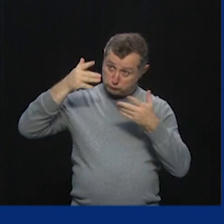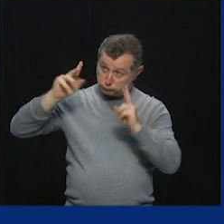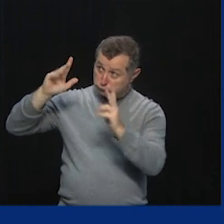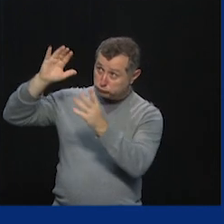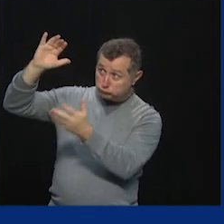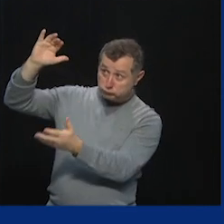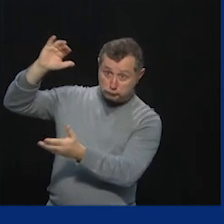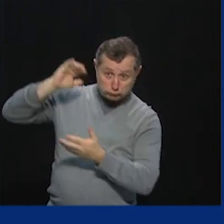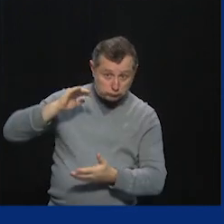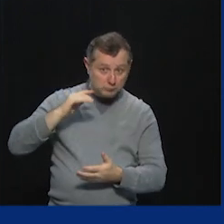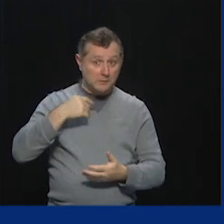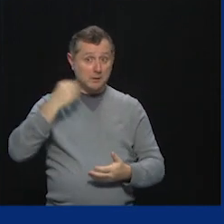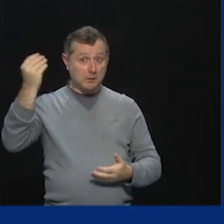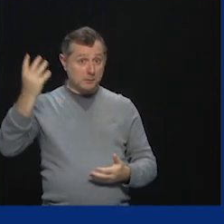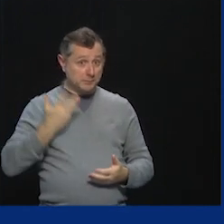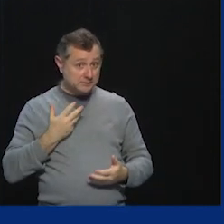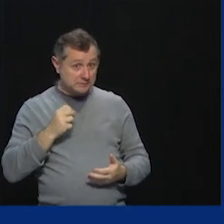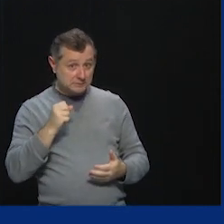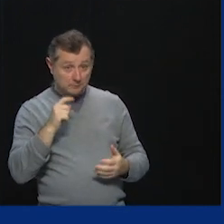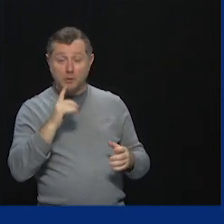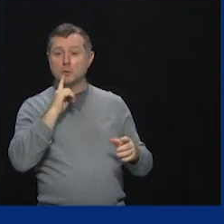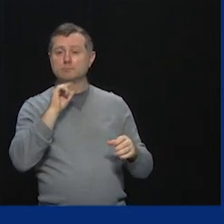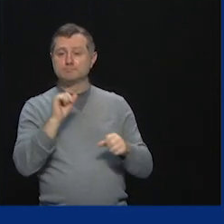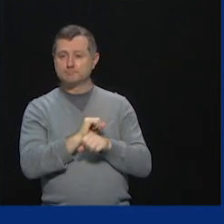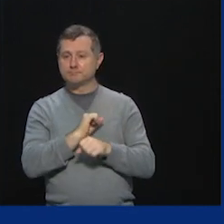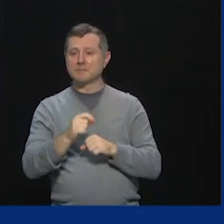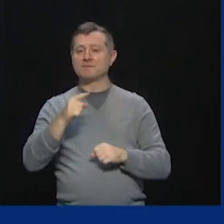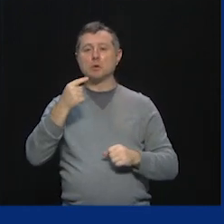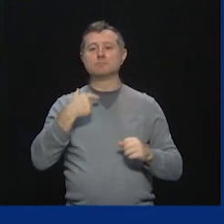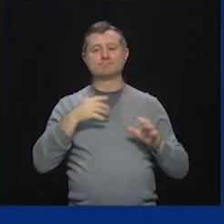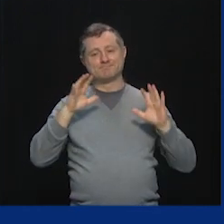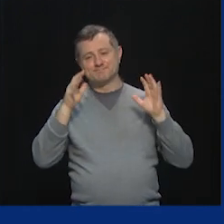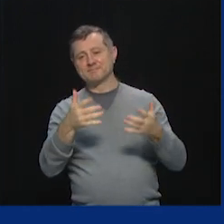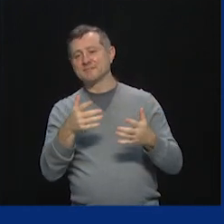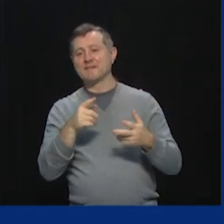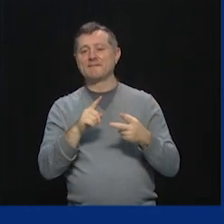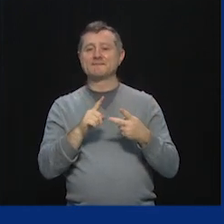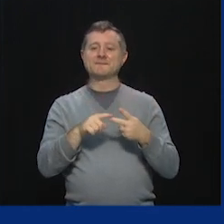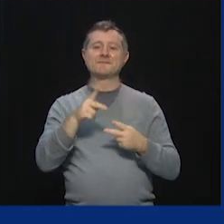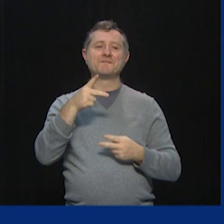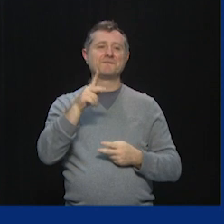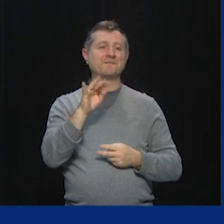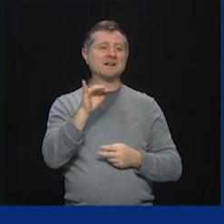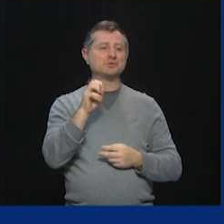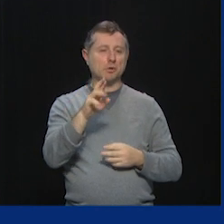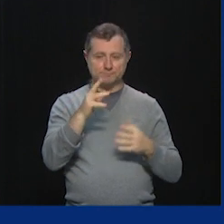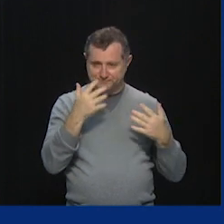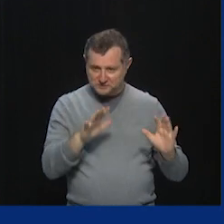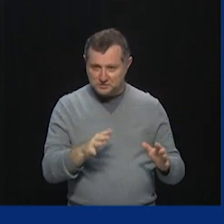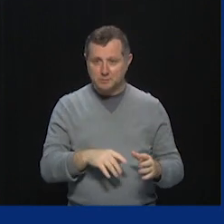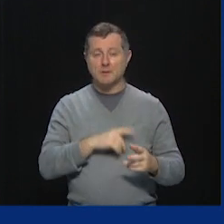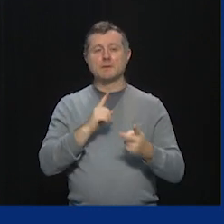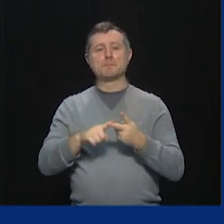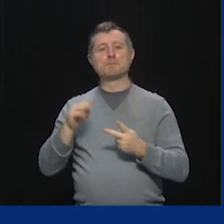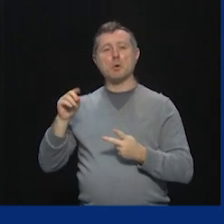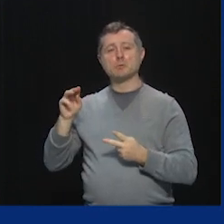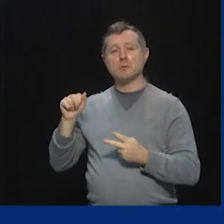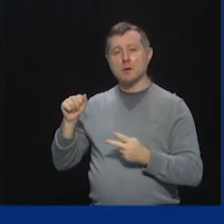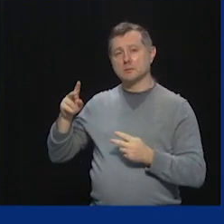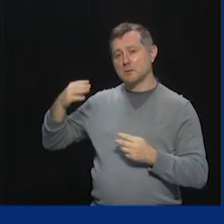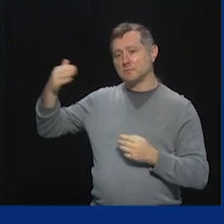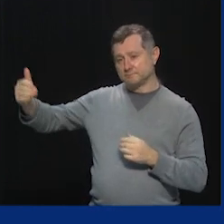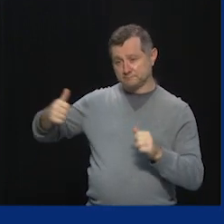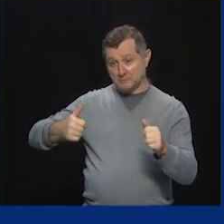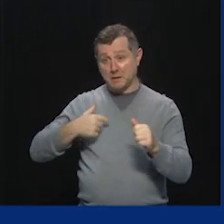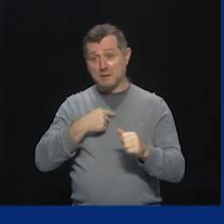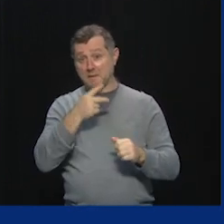September 20th, Pfizer first, Moderna to Faro. I just spoke with executives at Pfizer the other day to see how they're moving along. We're looking very good. And they don't think